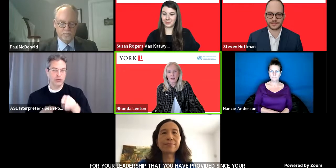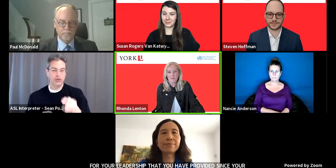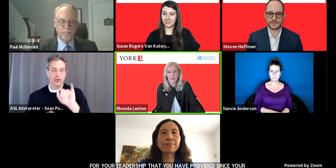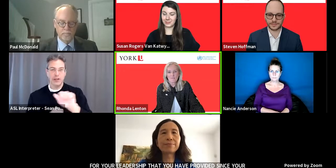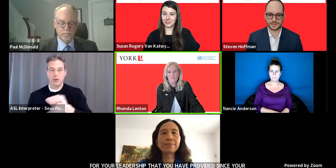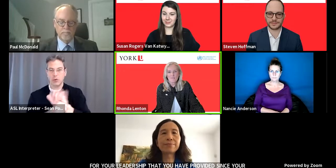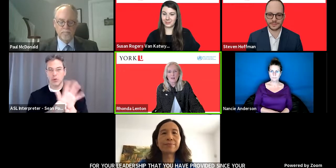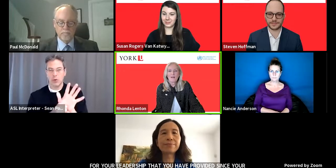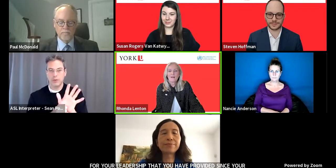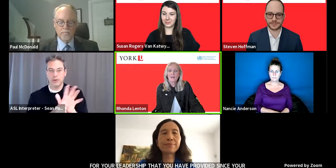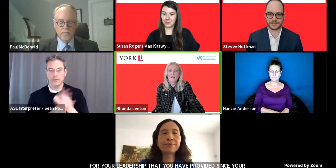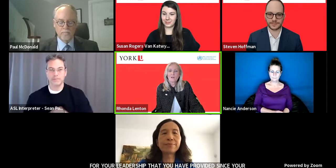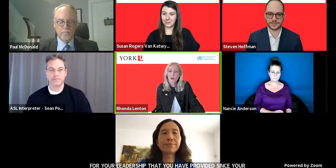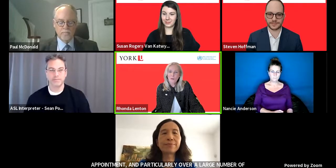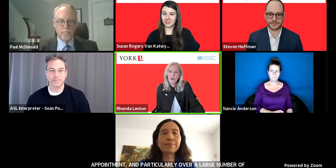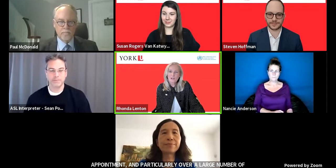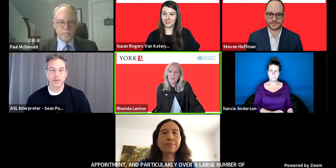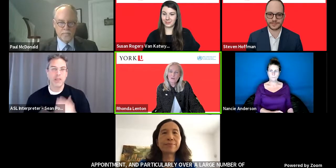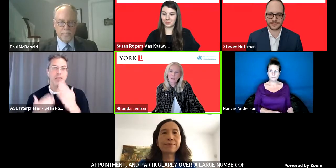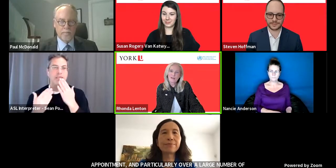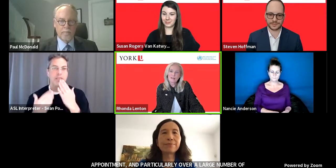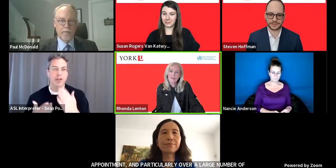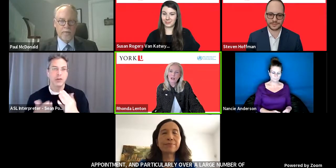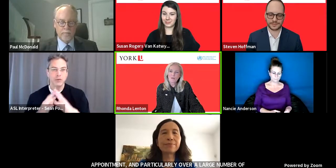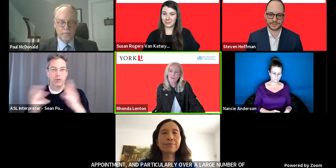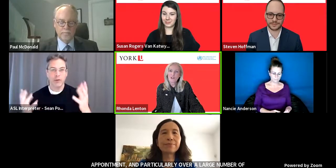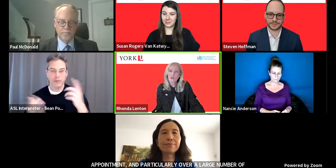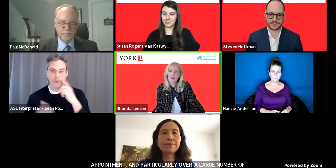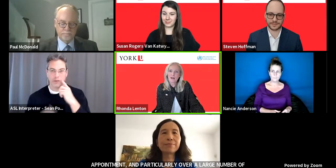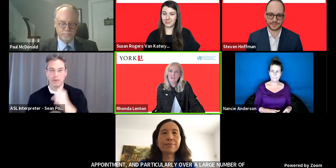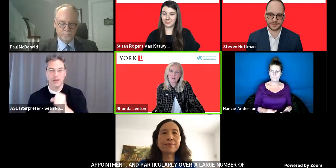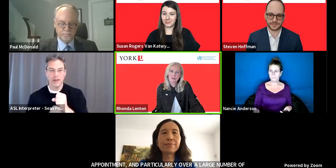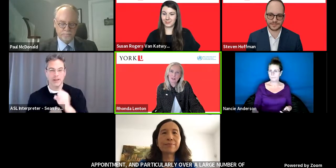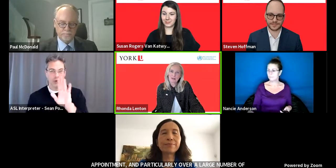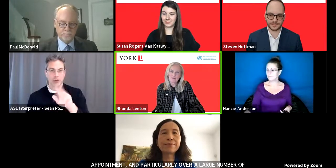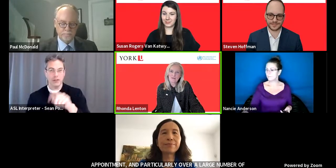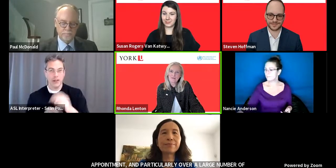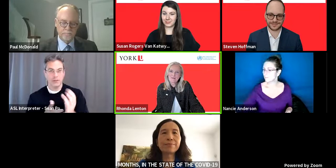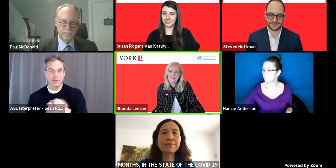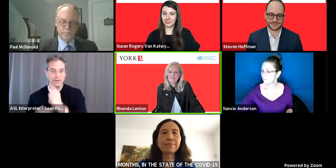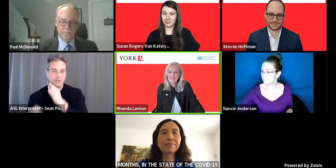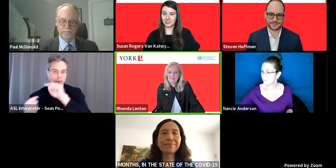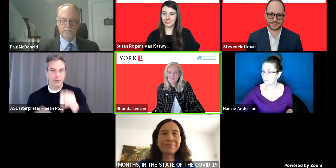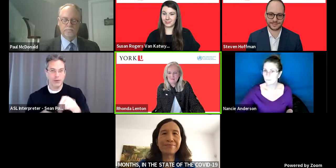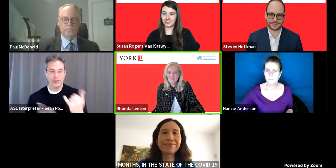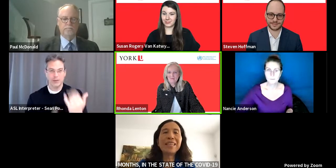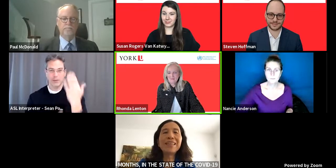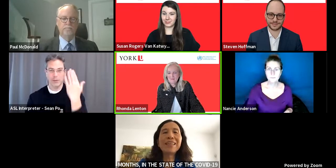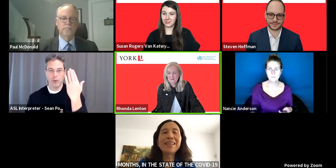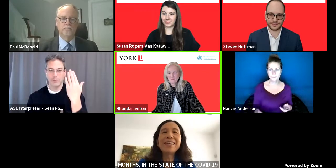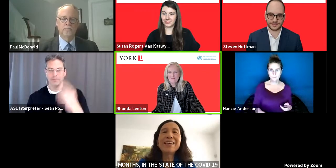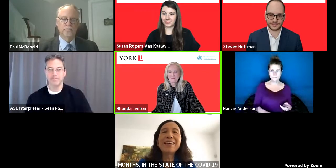COVID-19 pandemic. Thank you so much for making the time to join us this morning.